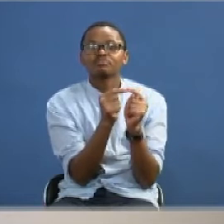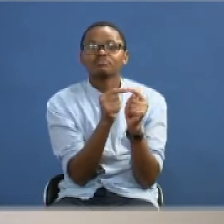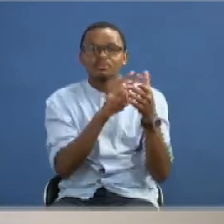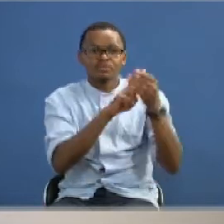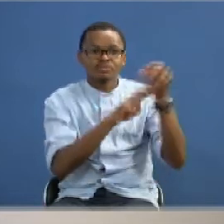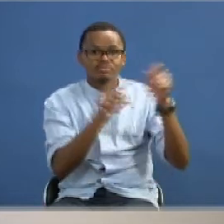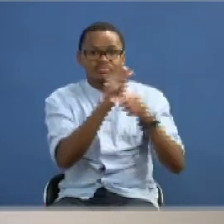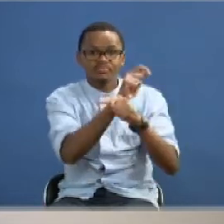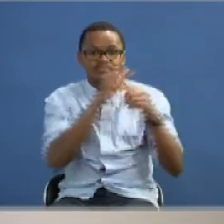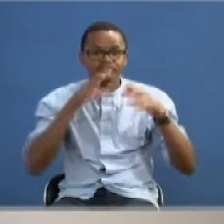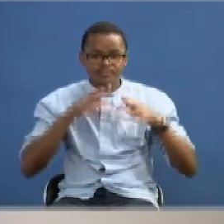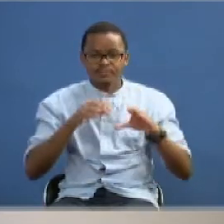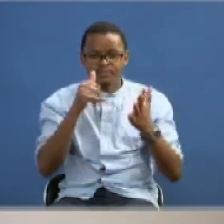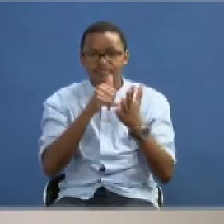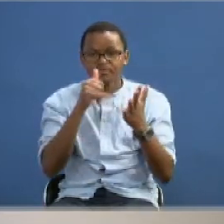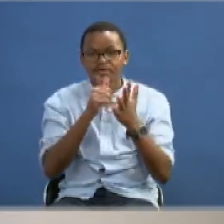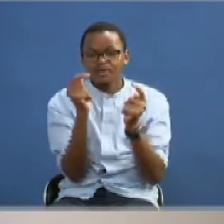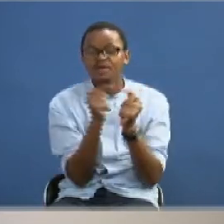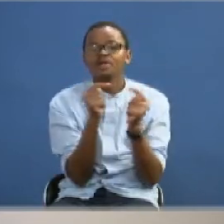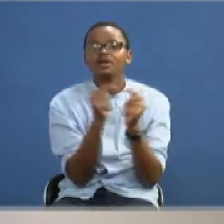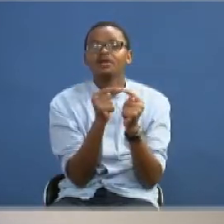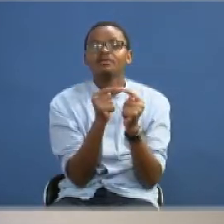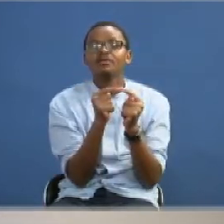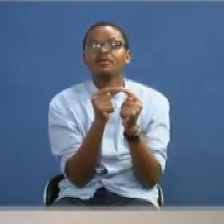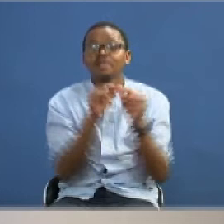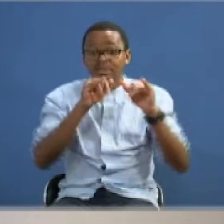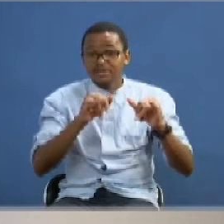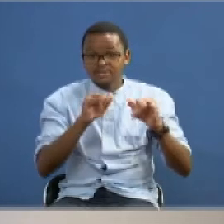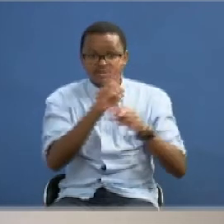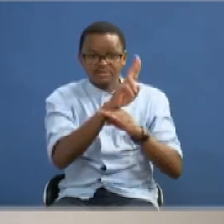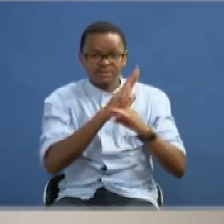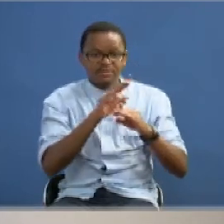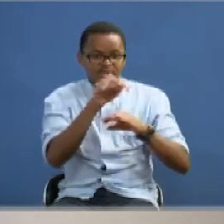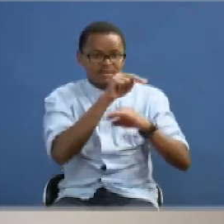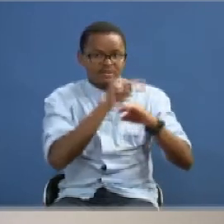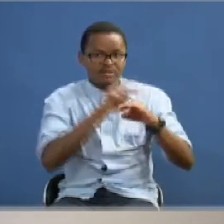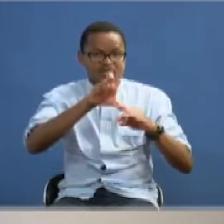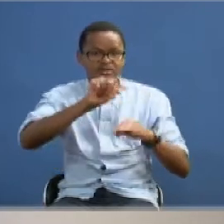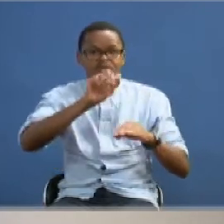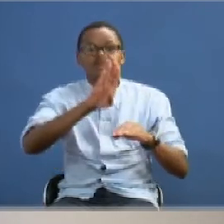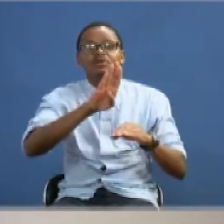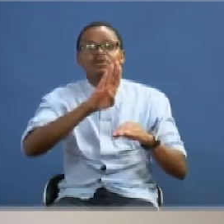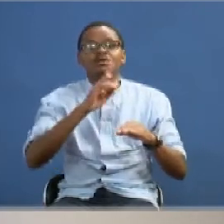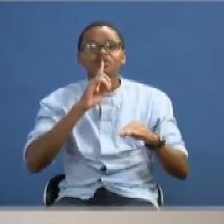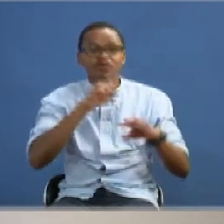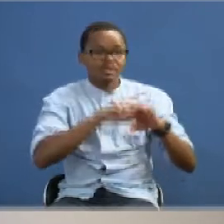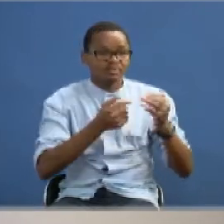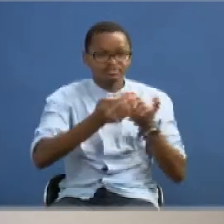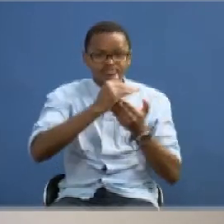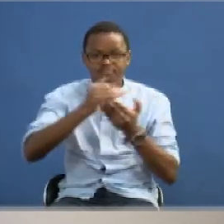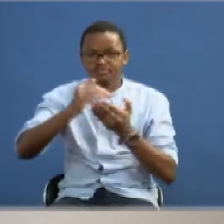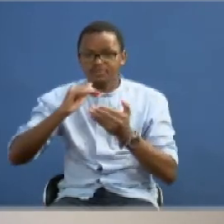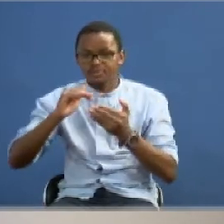both training the people who are involved in testing. Still, we are using the national laboratories for testing. So once we collect the